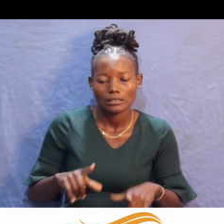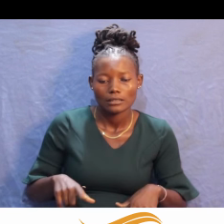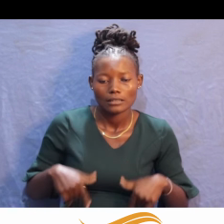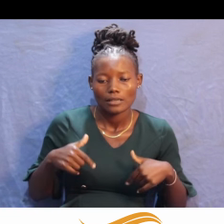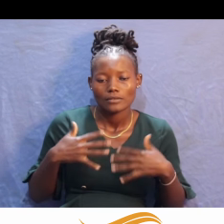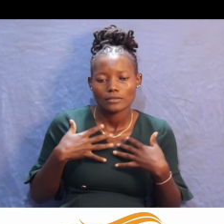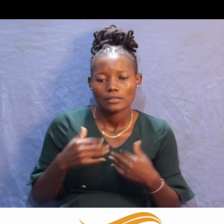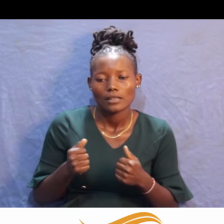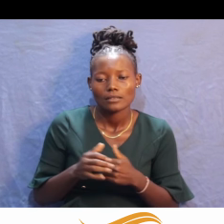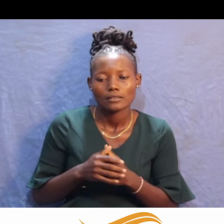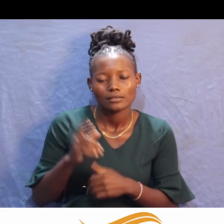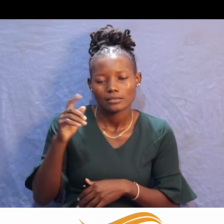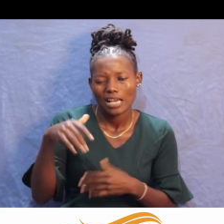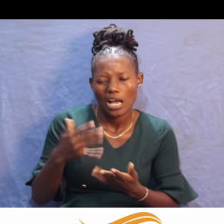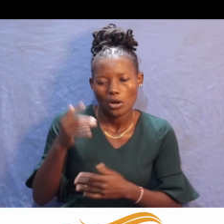So it's really a mindset.